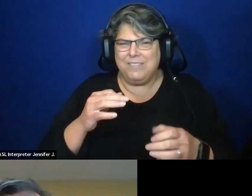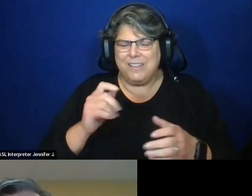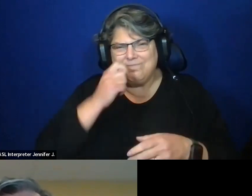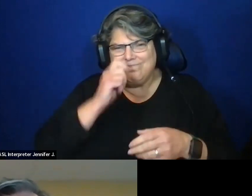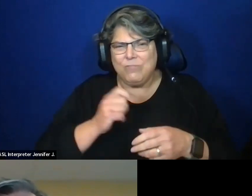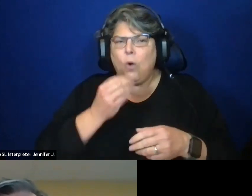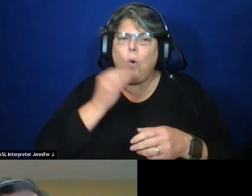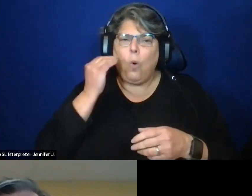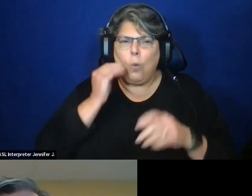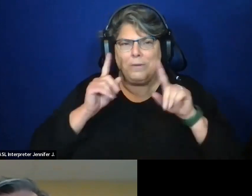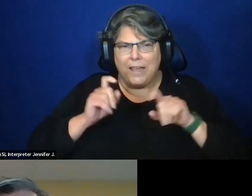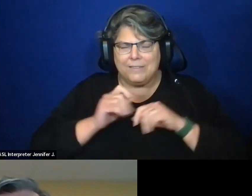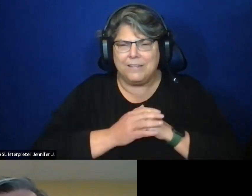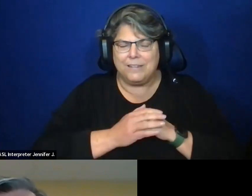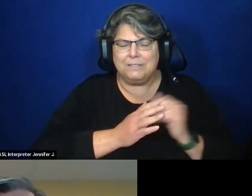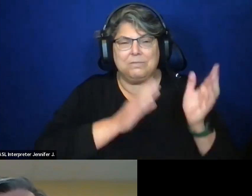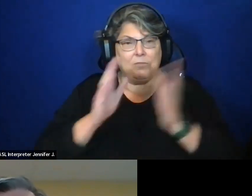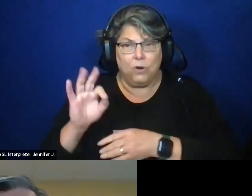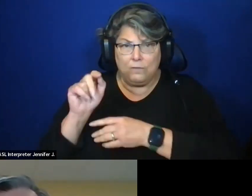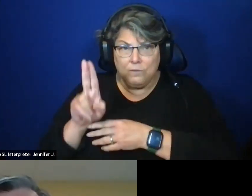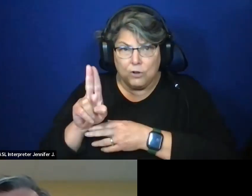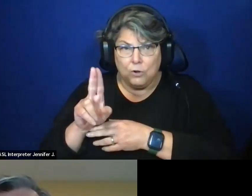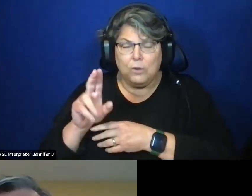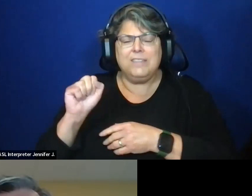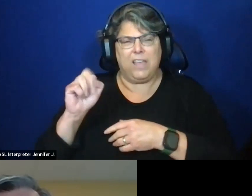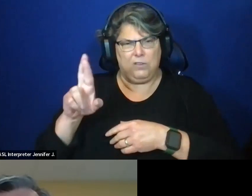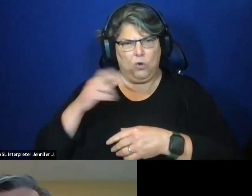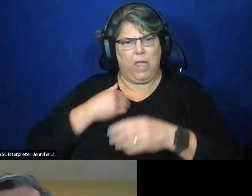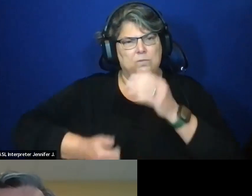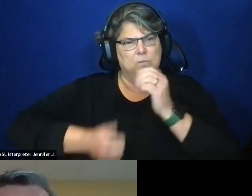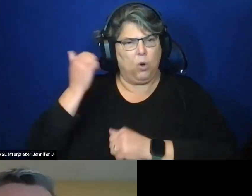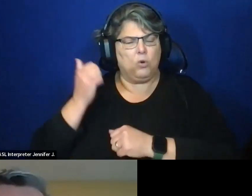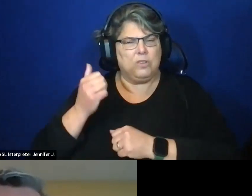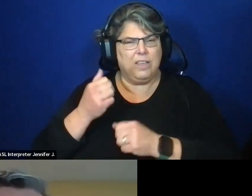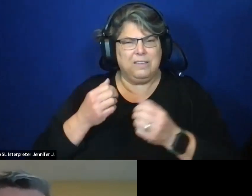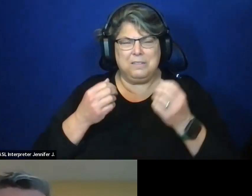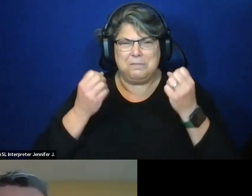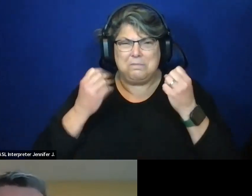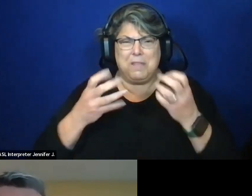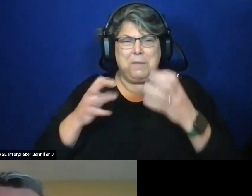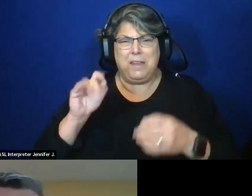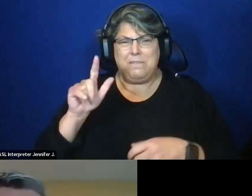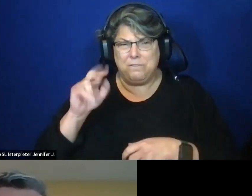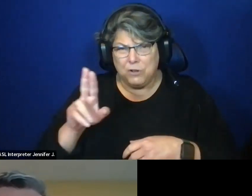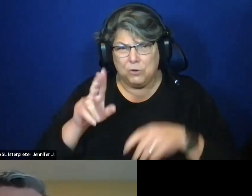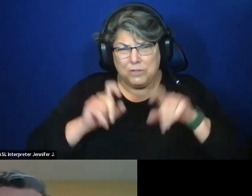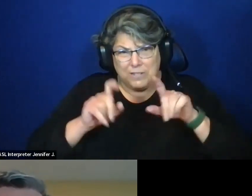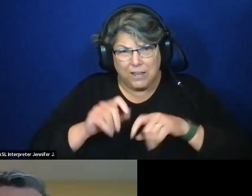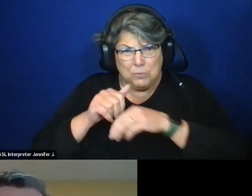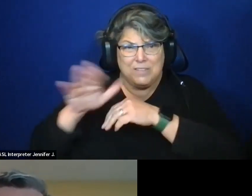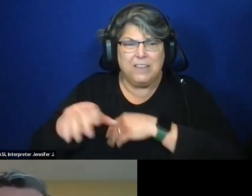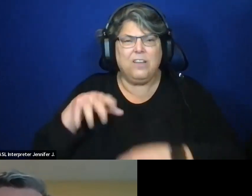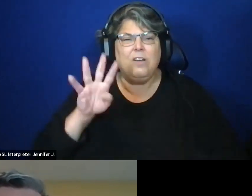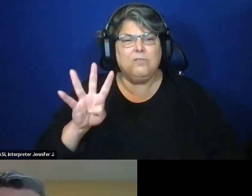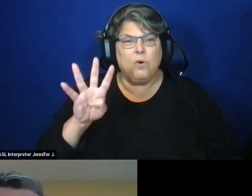footprint, Santa Rosa has the highest numbers. So right now, out of hundreds and hundreds of flu swabs we've sent in, 43% are positive